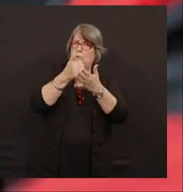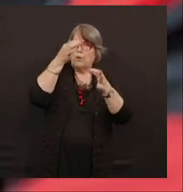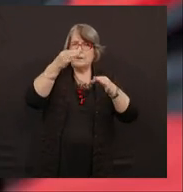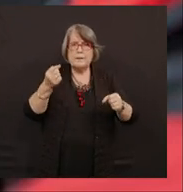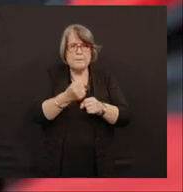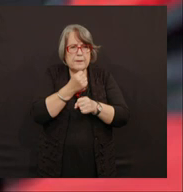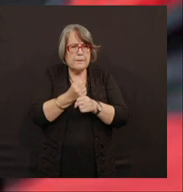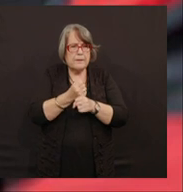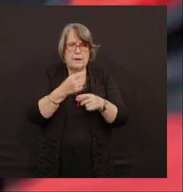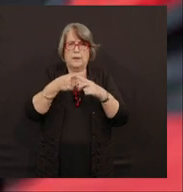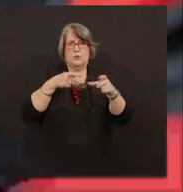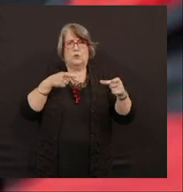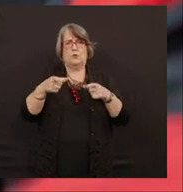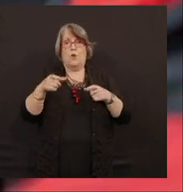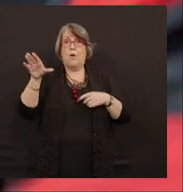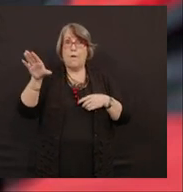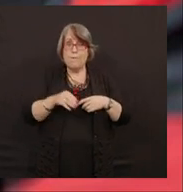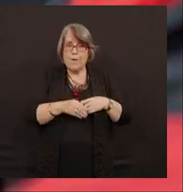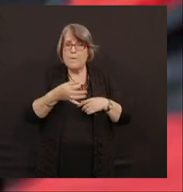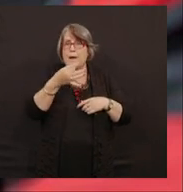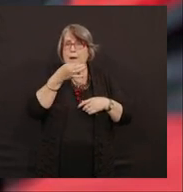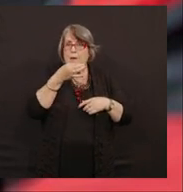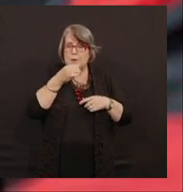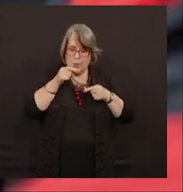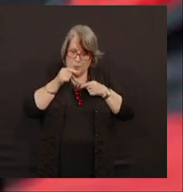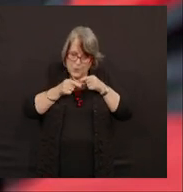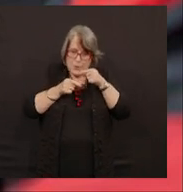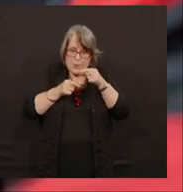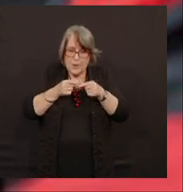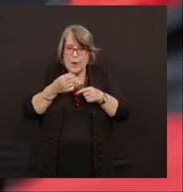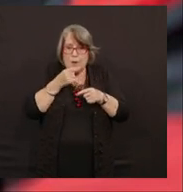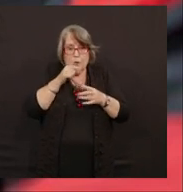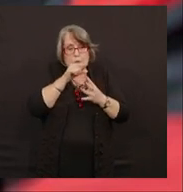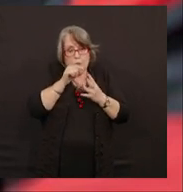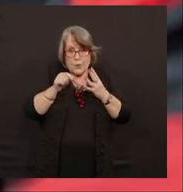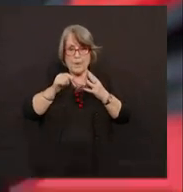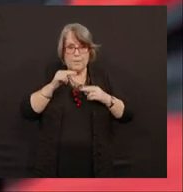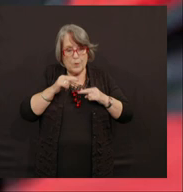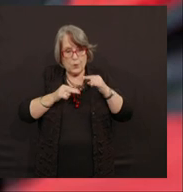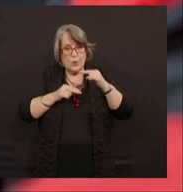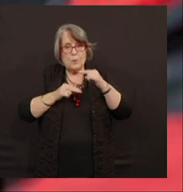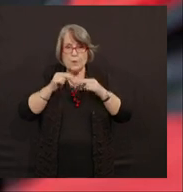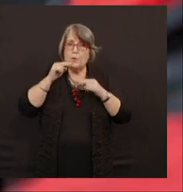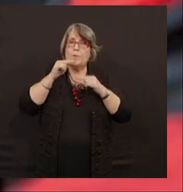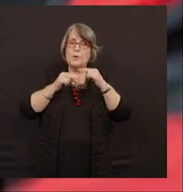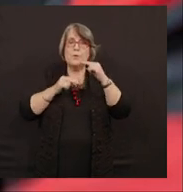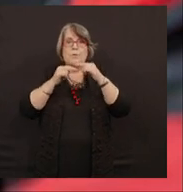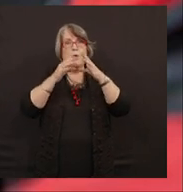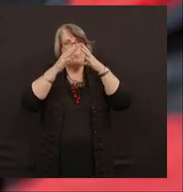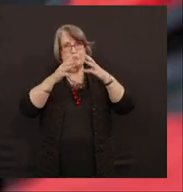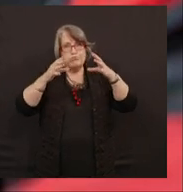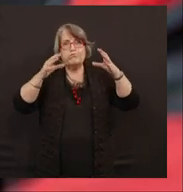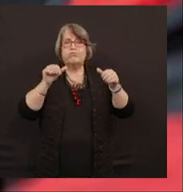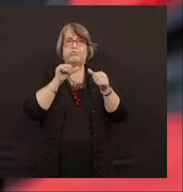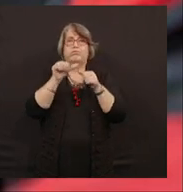making and control from the very small things, the very small choices, building up and up and up